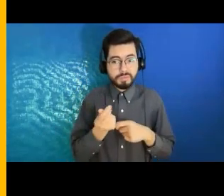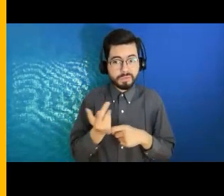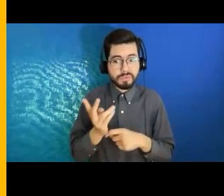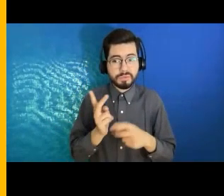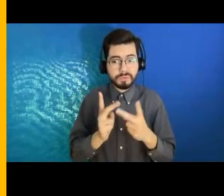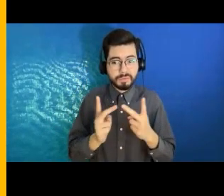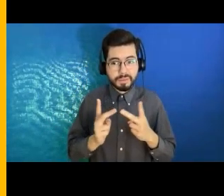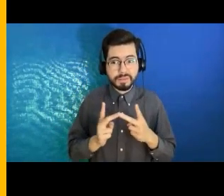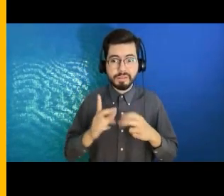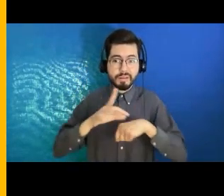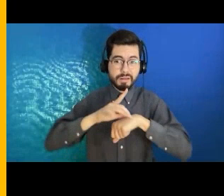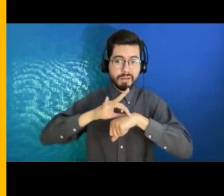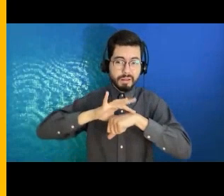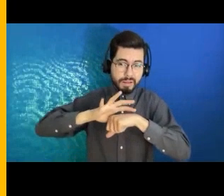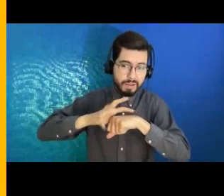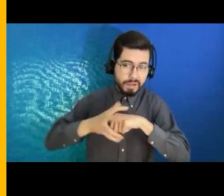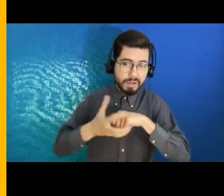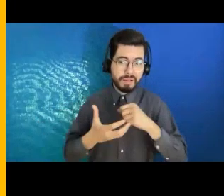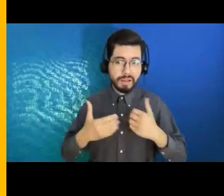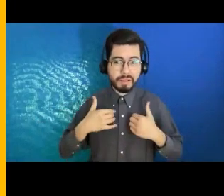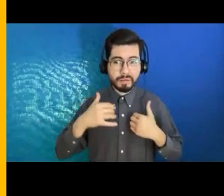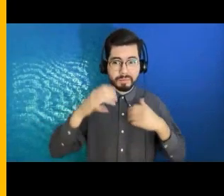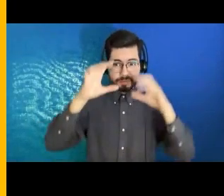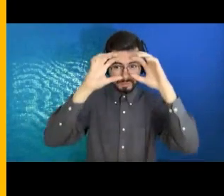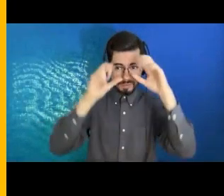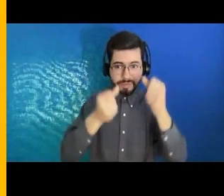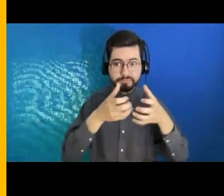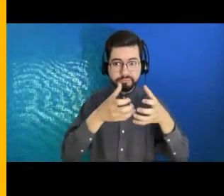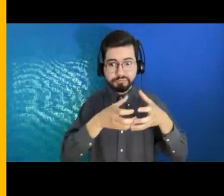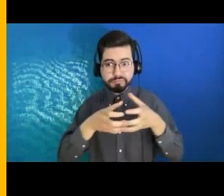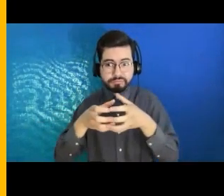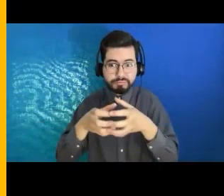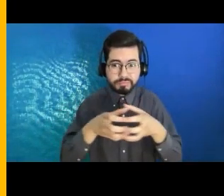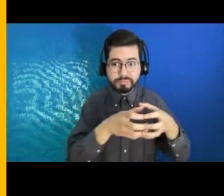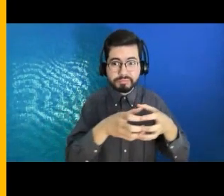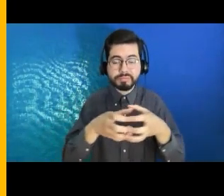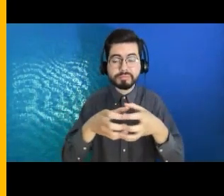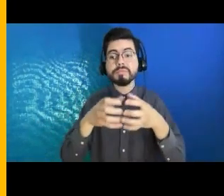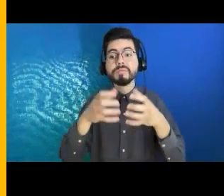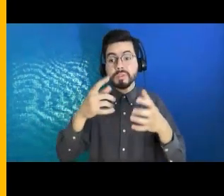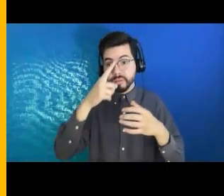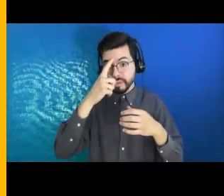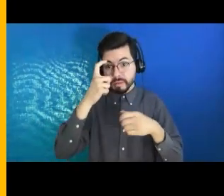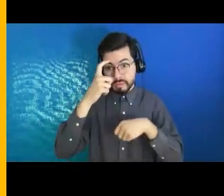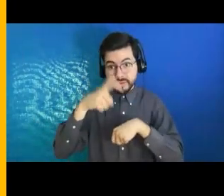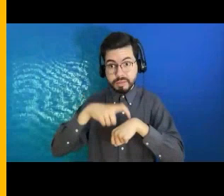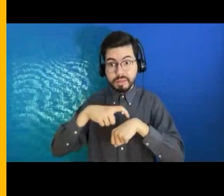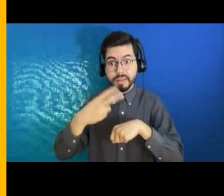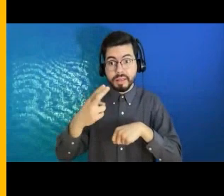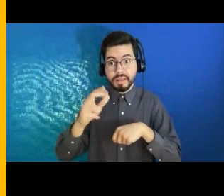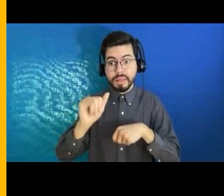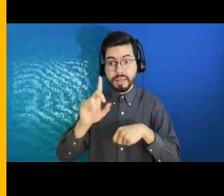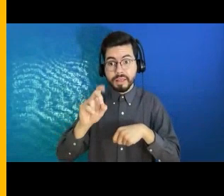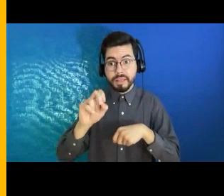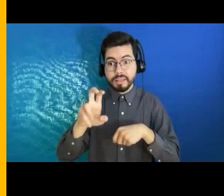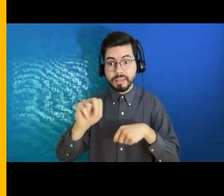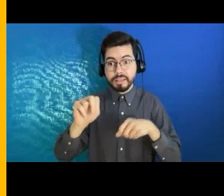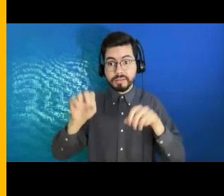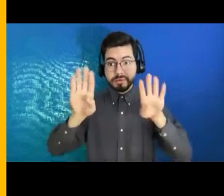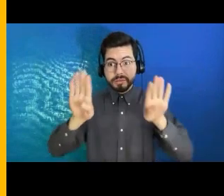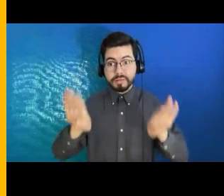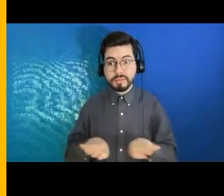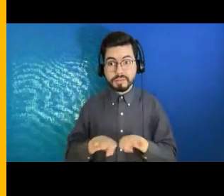be animals that in the summertime are in the Hayden Valley, and they'll, in the wintertime or in the